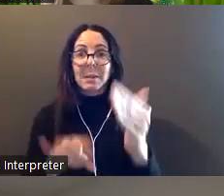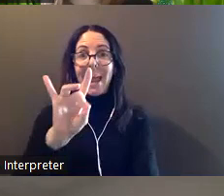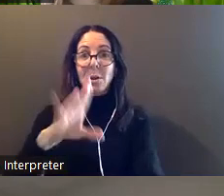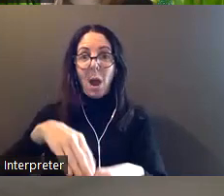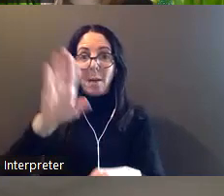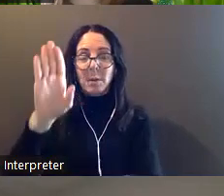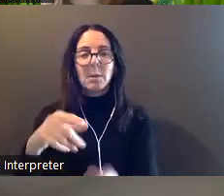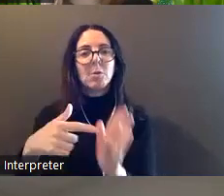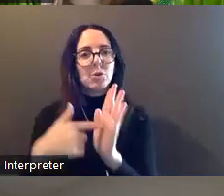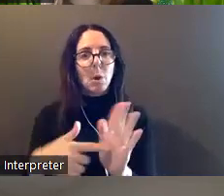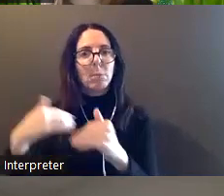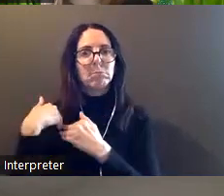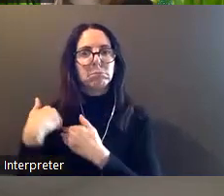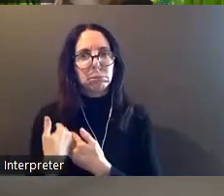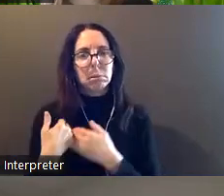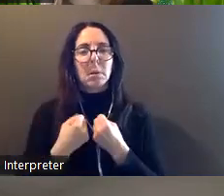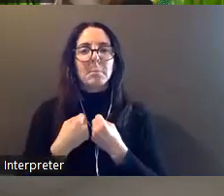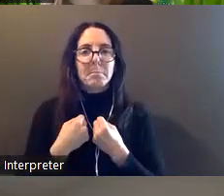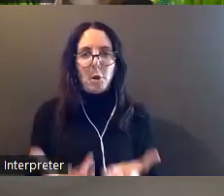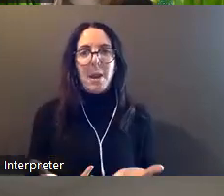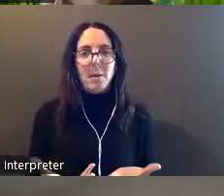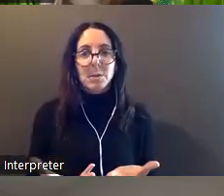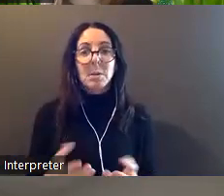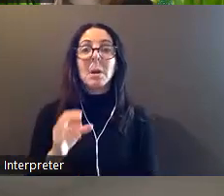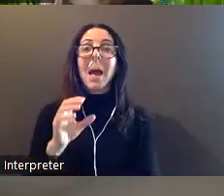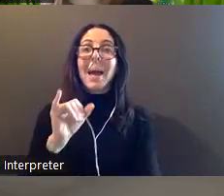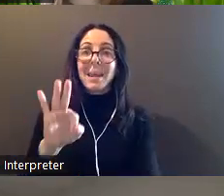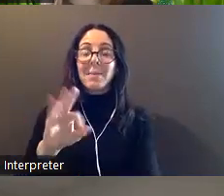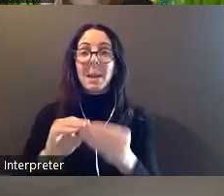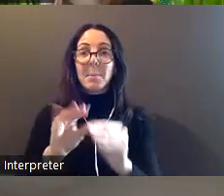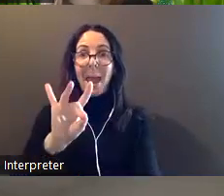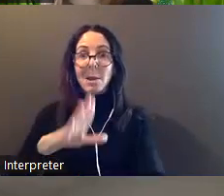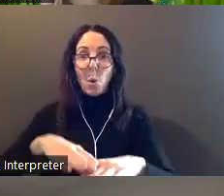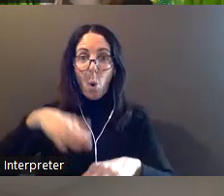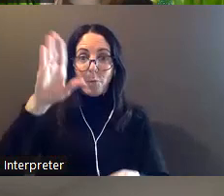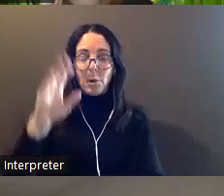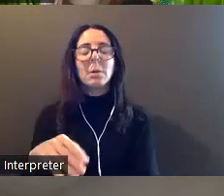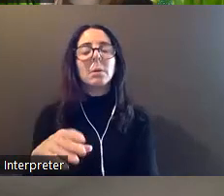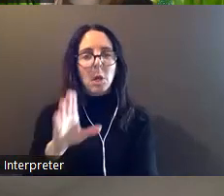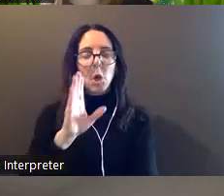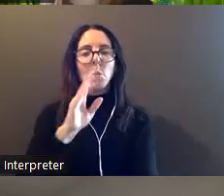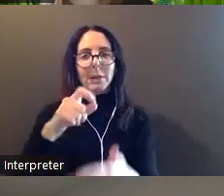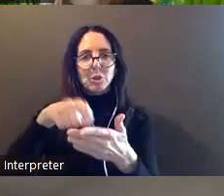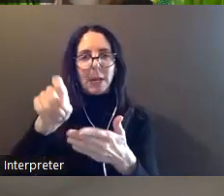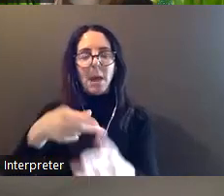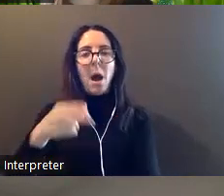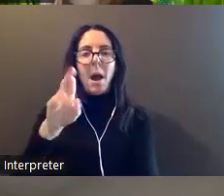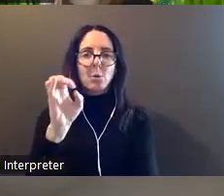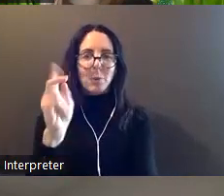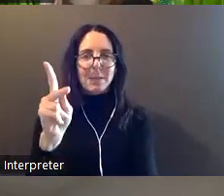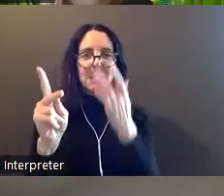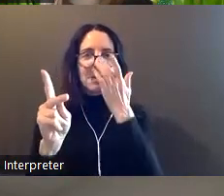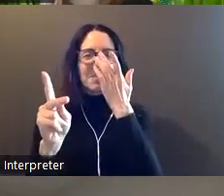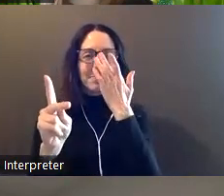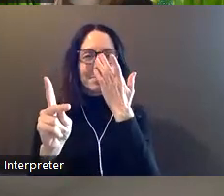caregiver burden. And if a person scores 8 or higher, the high risk flag will be checked in EMHware and